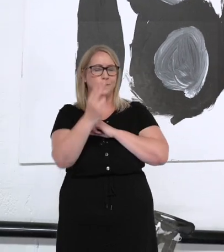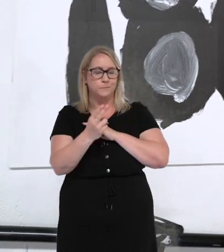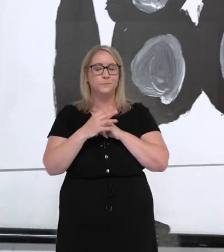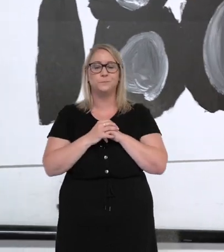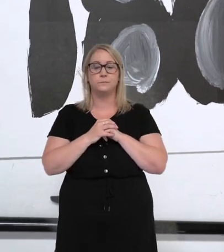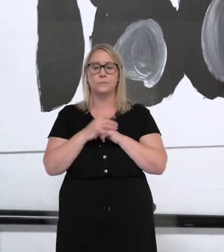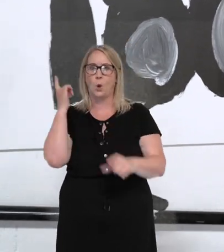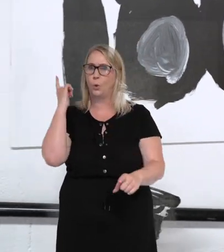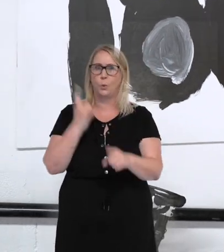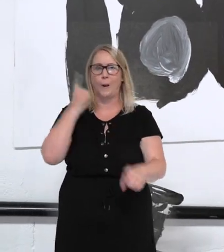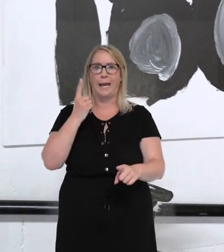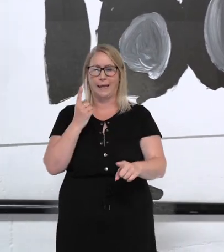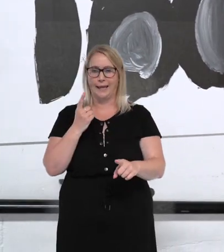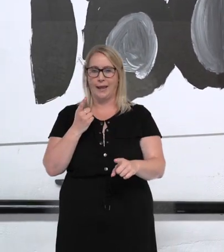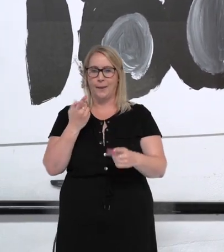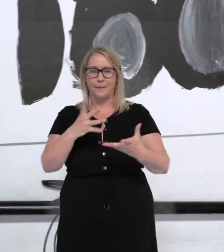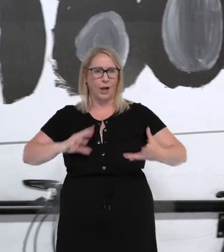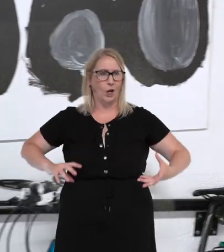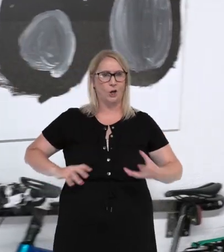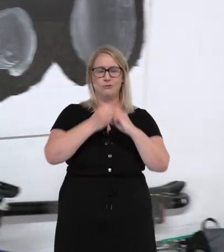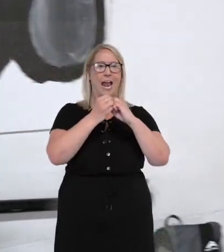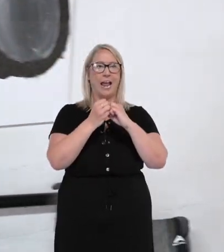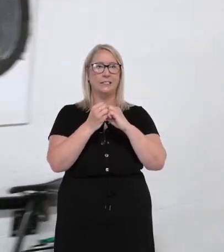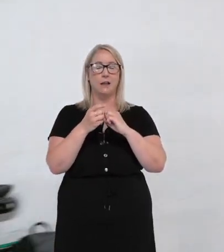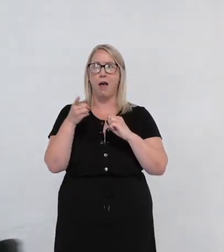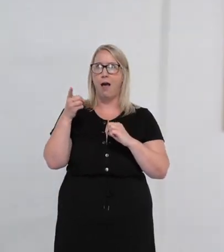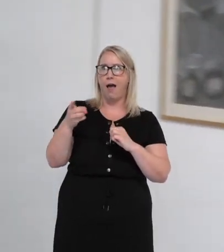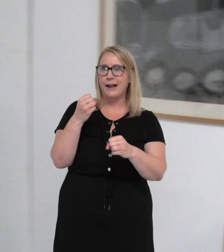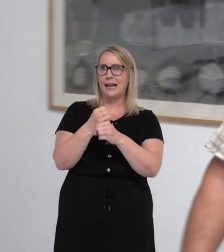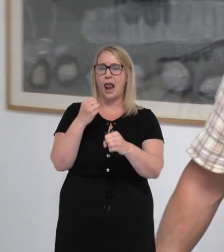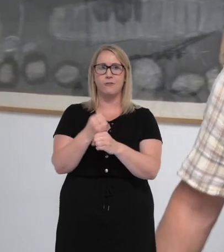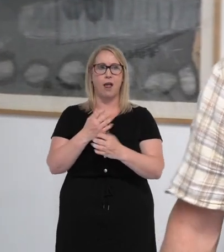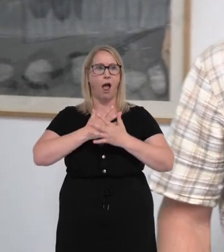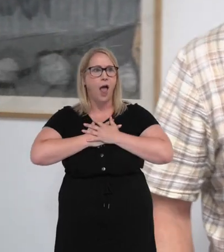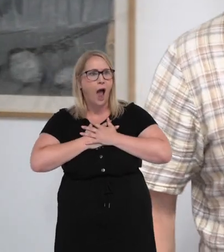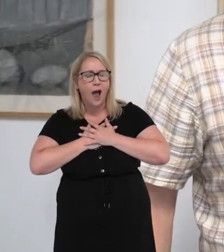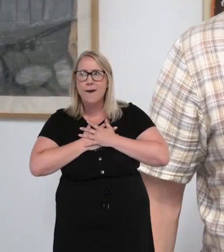to create for them an image that they loved and used.